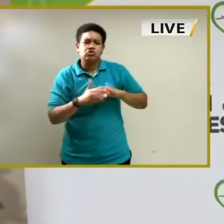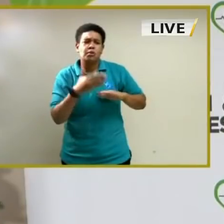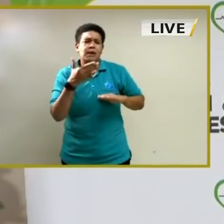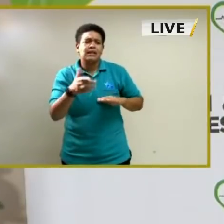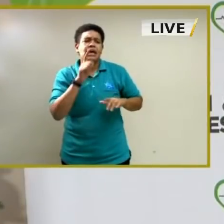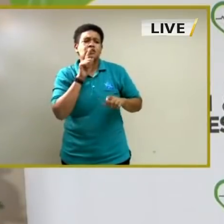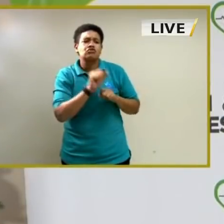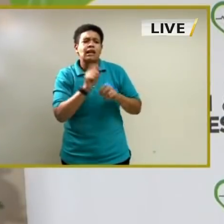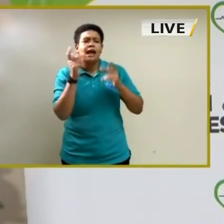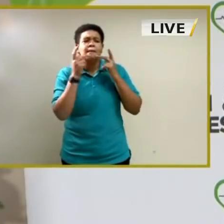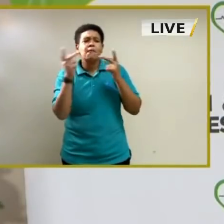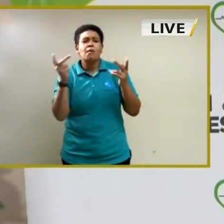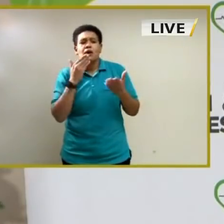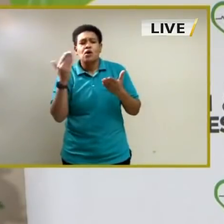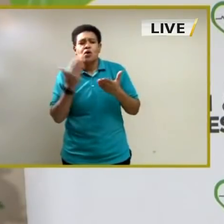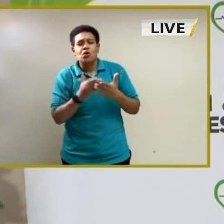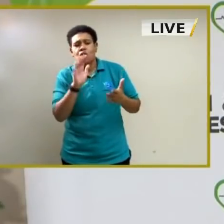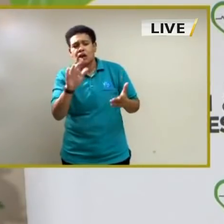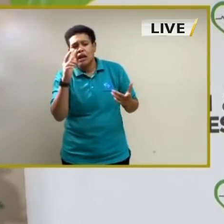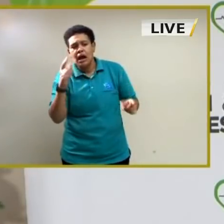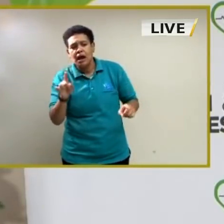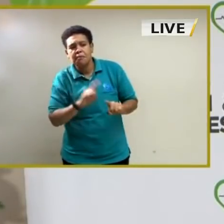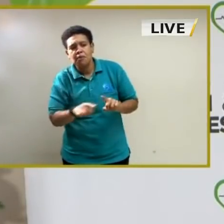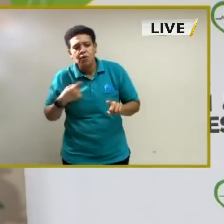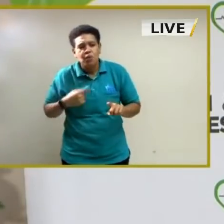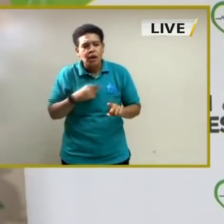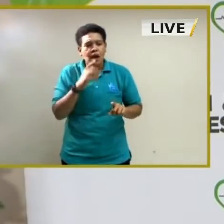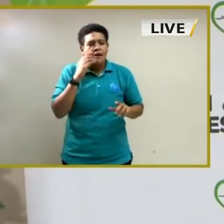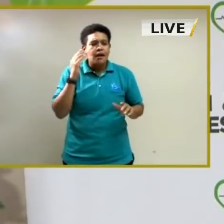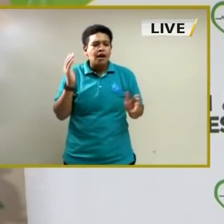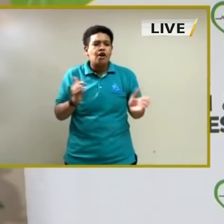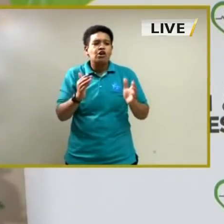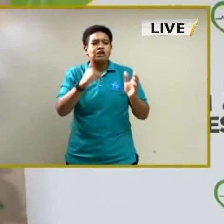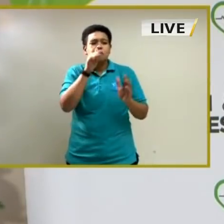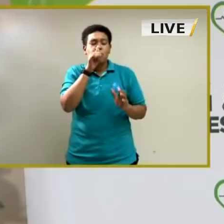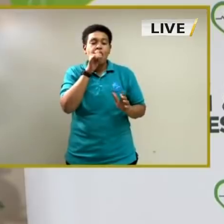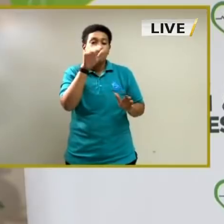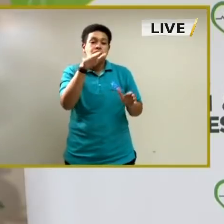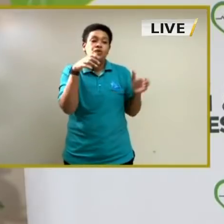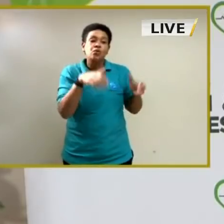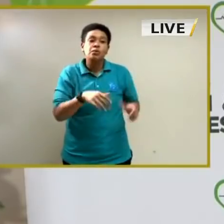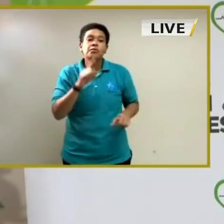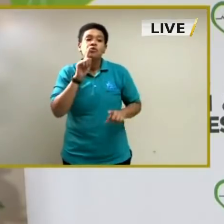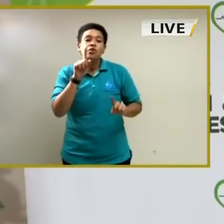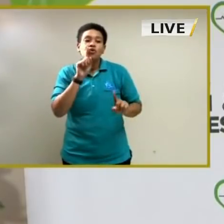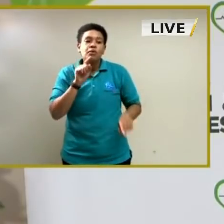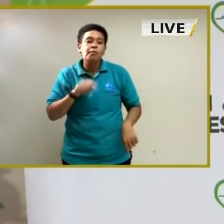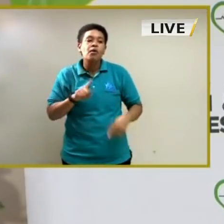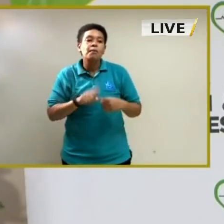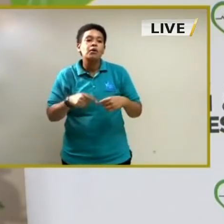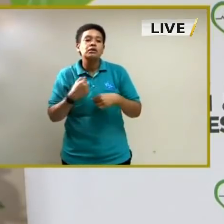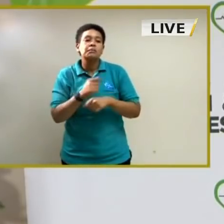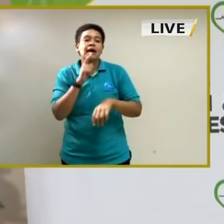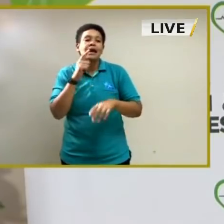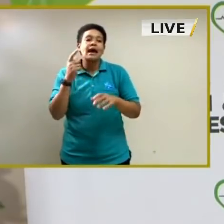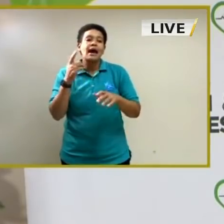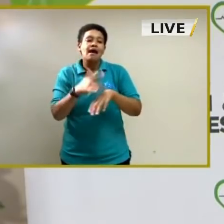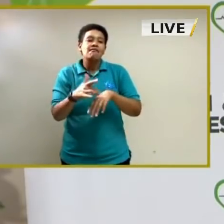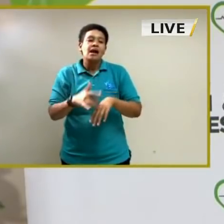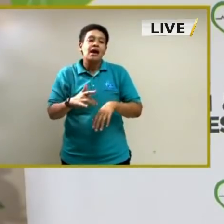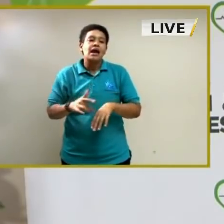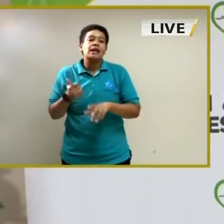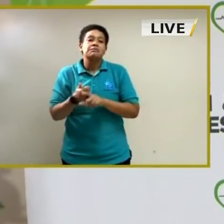public good. But we are encouraging private entities to import and to make available across